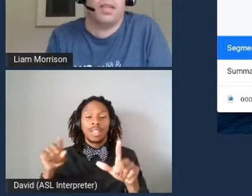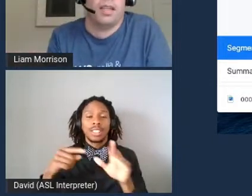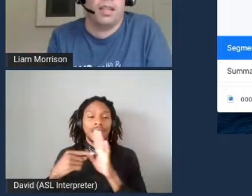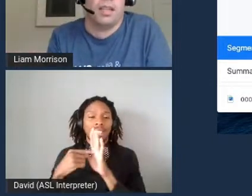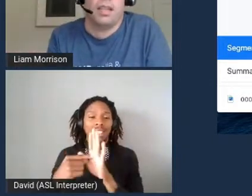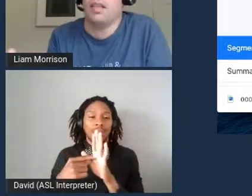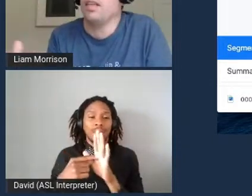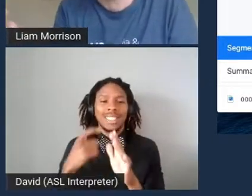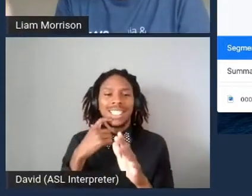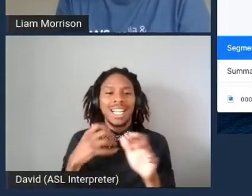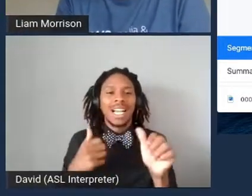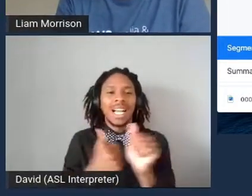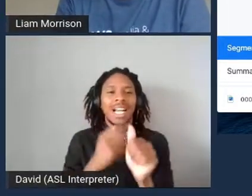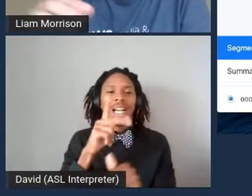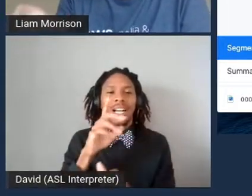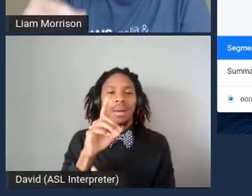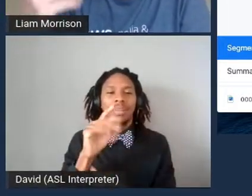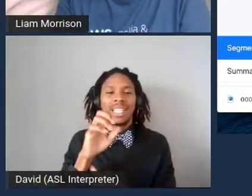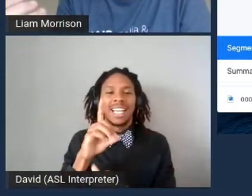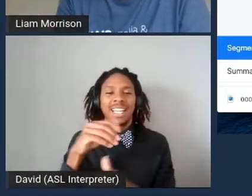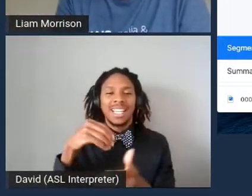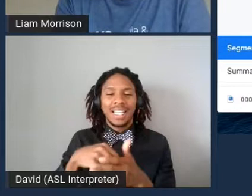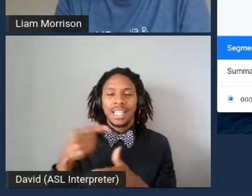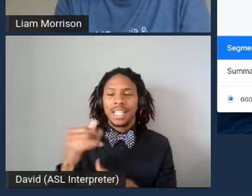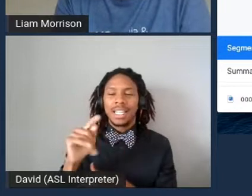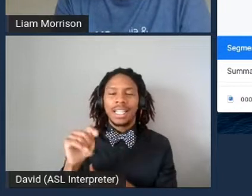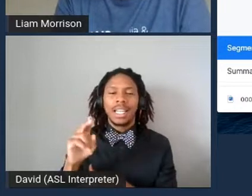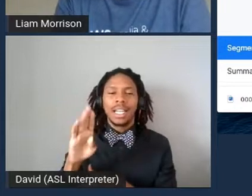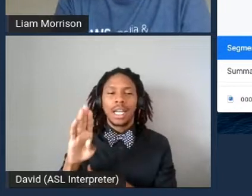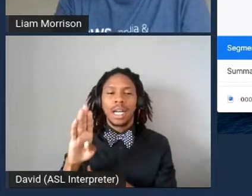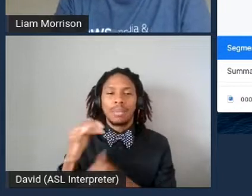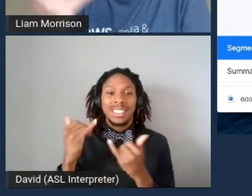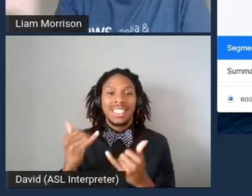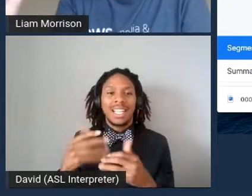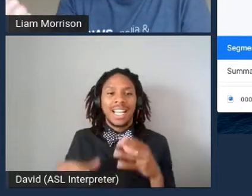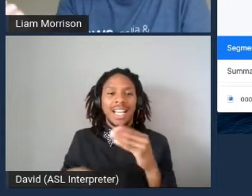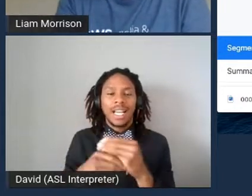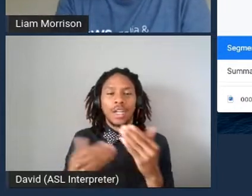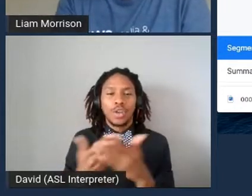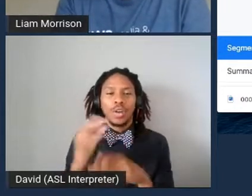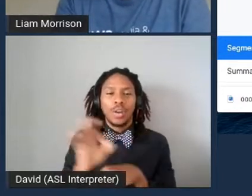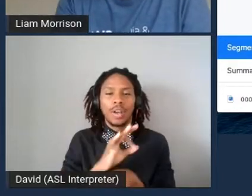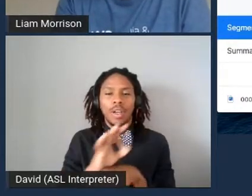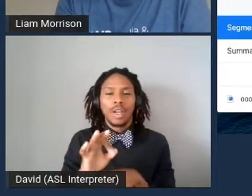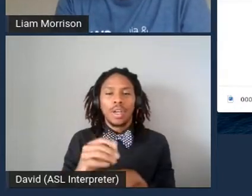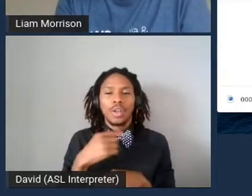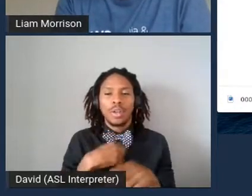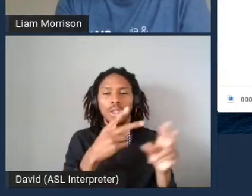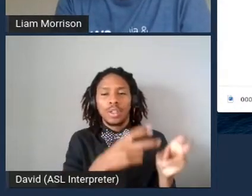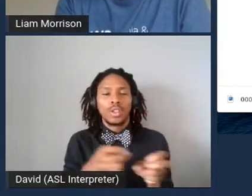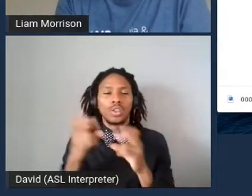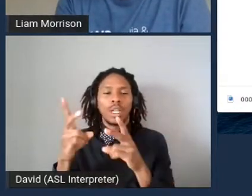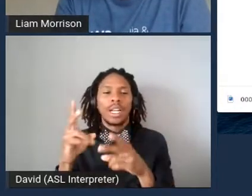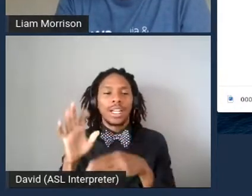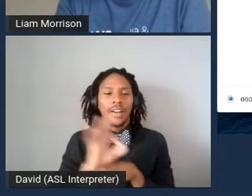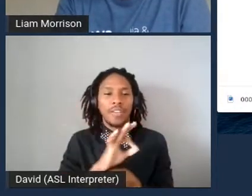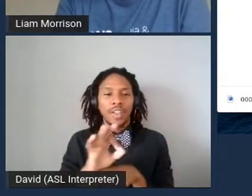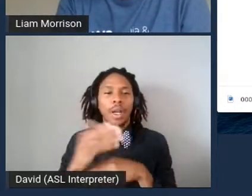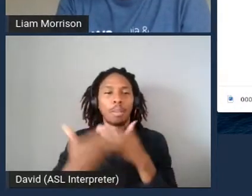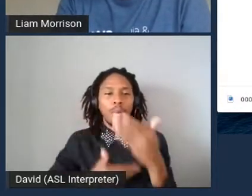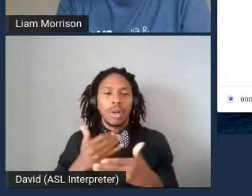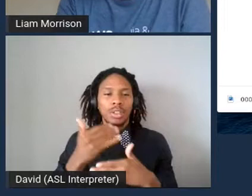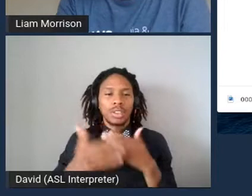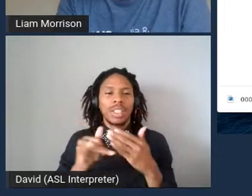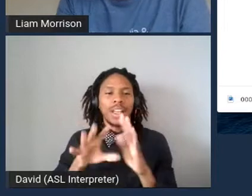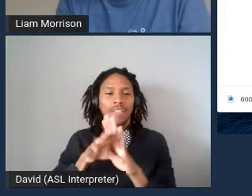was updated in GitHub today to add the new features, you can drag a video in and we'll process that video for these